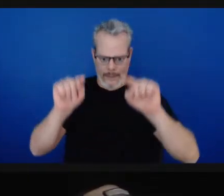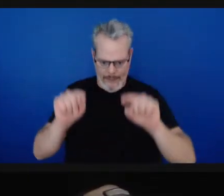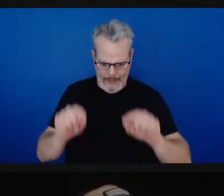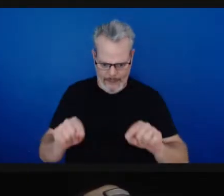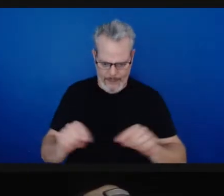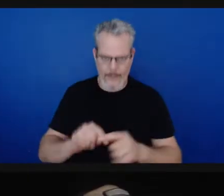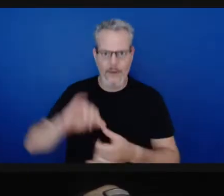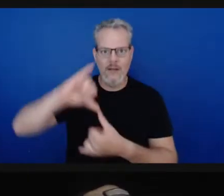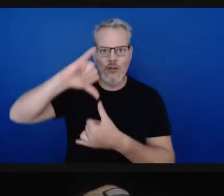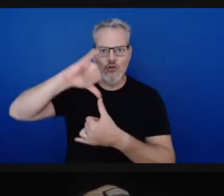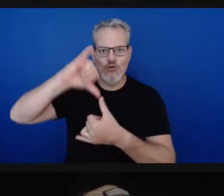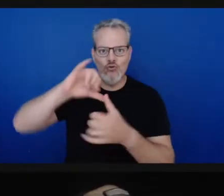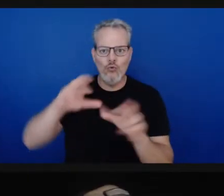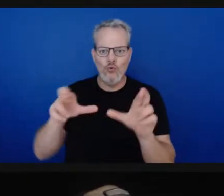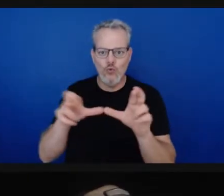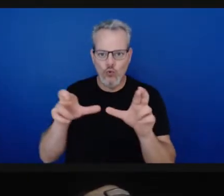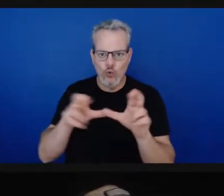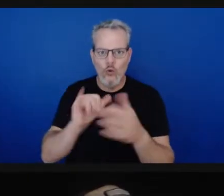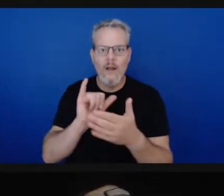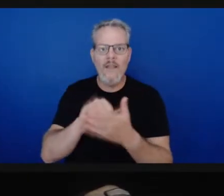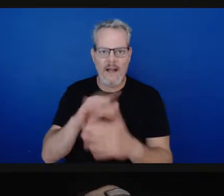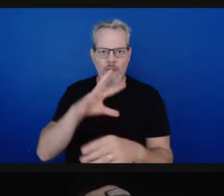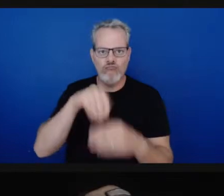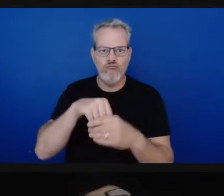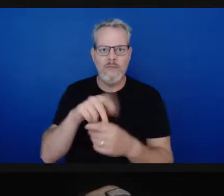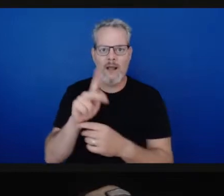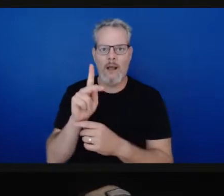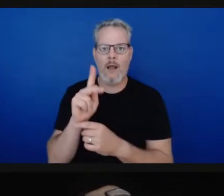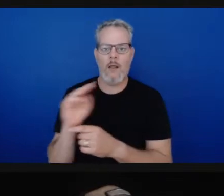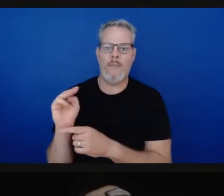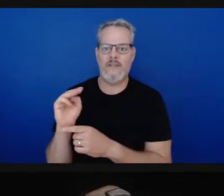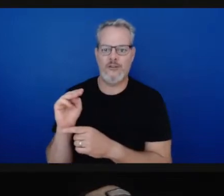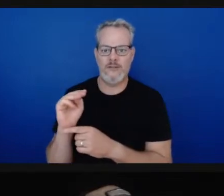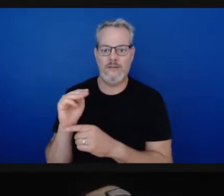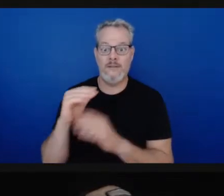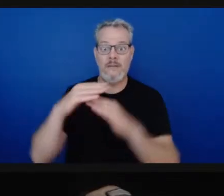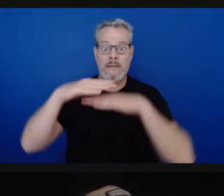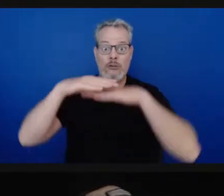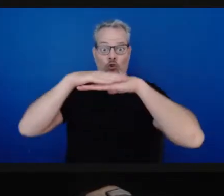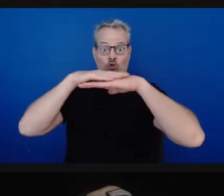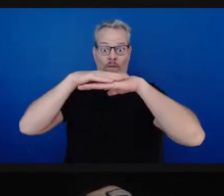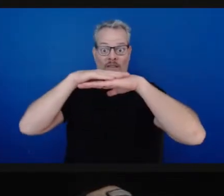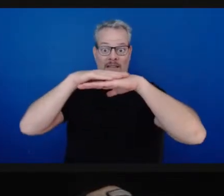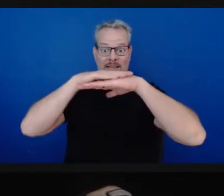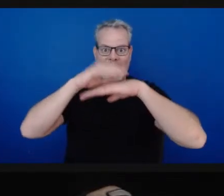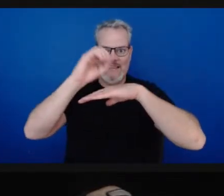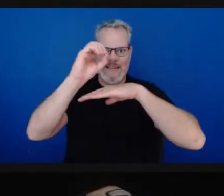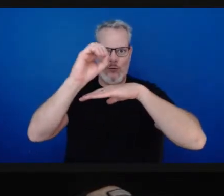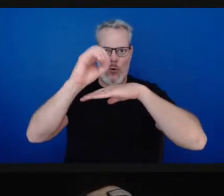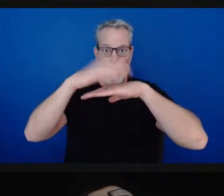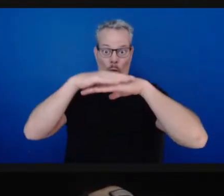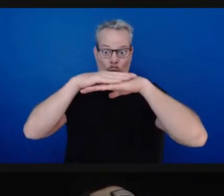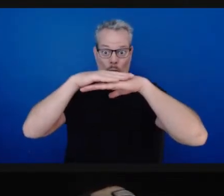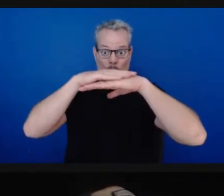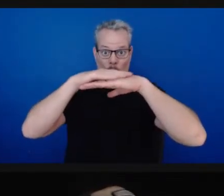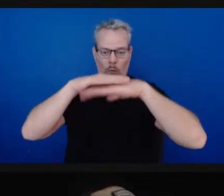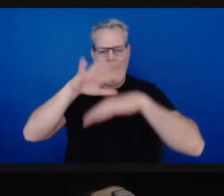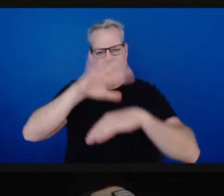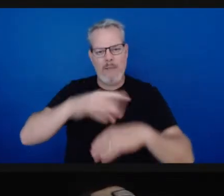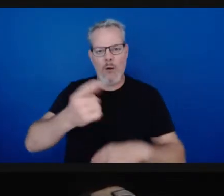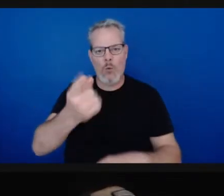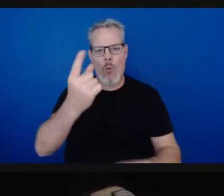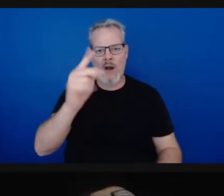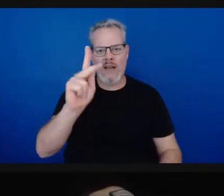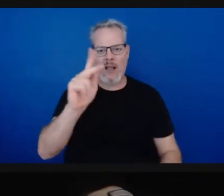ruler right here in the middle, which is in kilometers, depth below the surface. So it's counting the surface is 0, and the surface is about 1 kilometer above